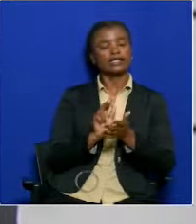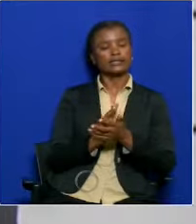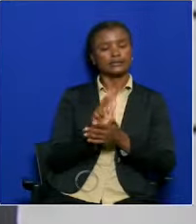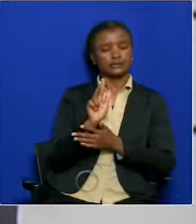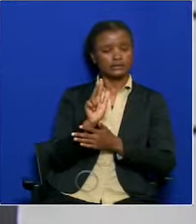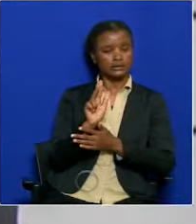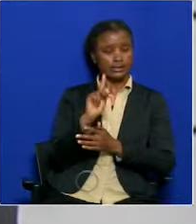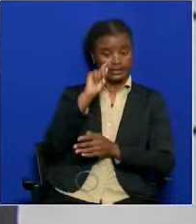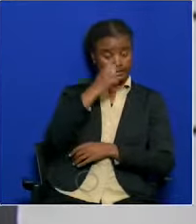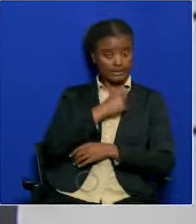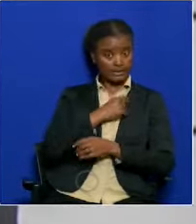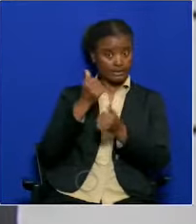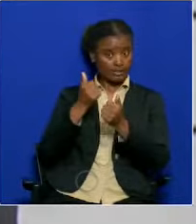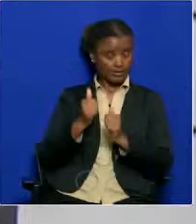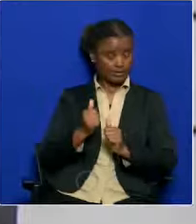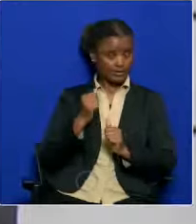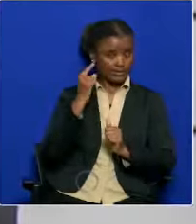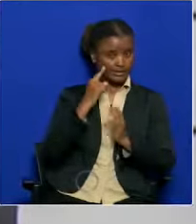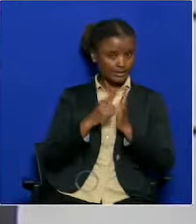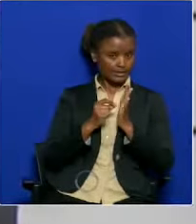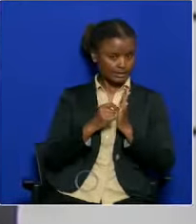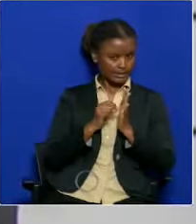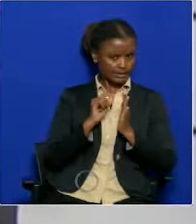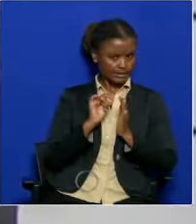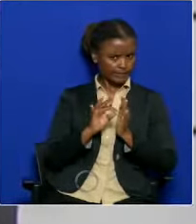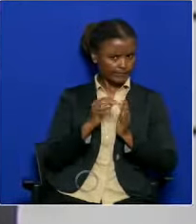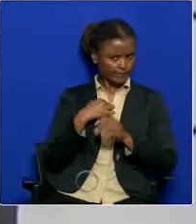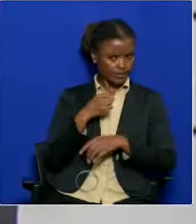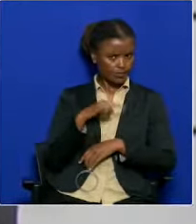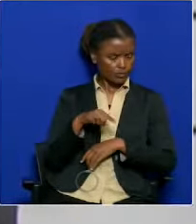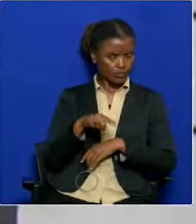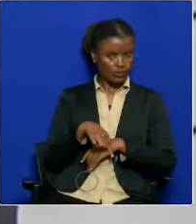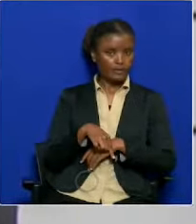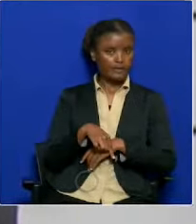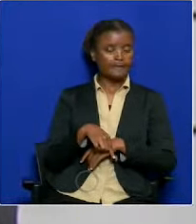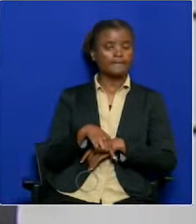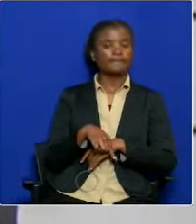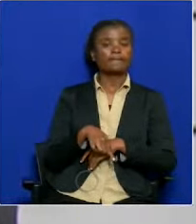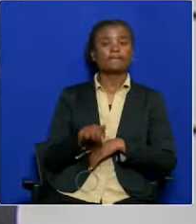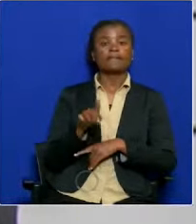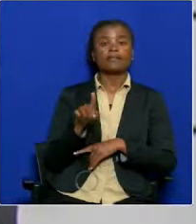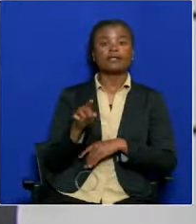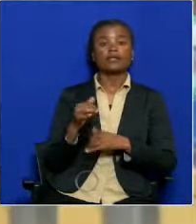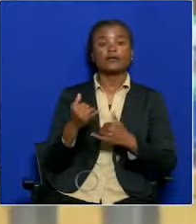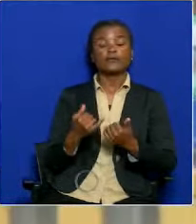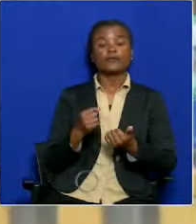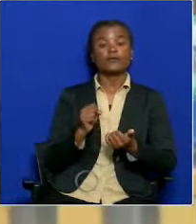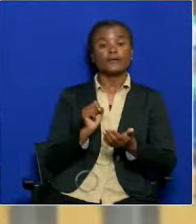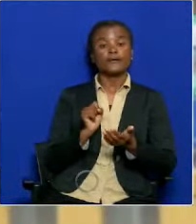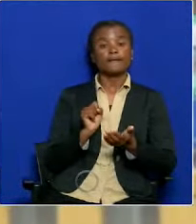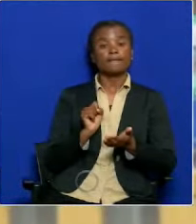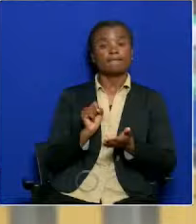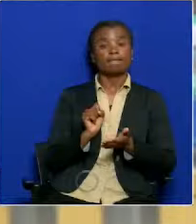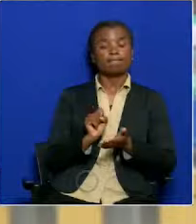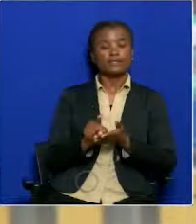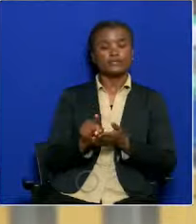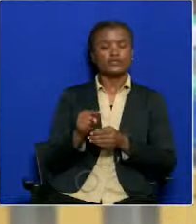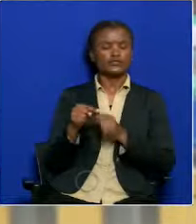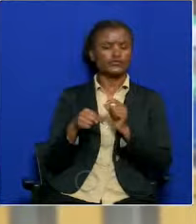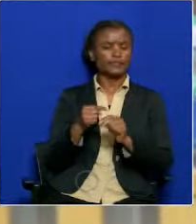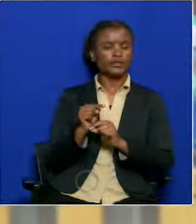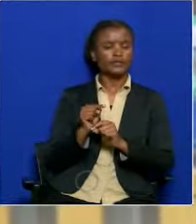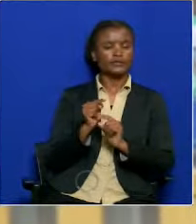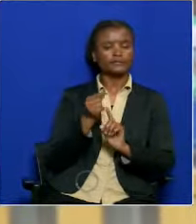not mistaken. And the messages about Mr. Kaula, they come